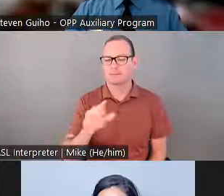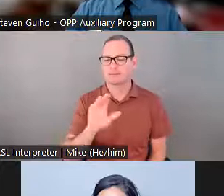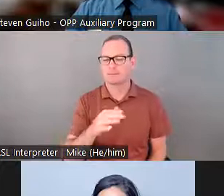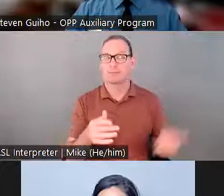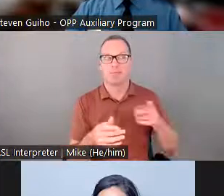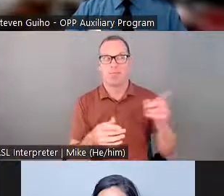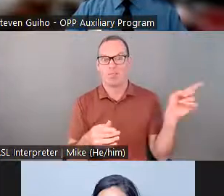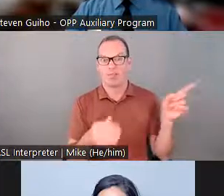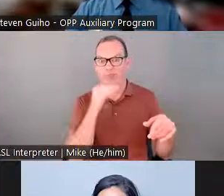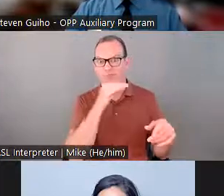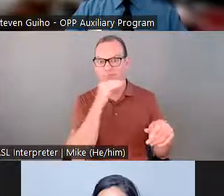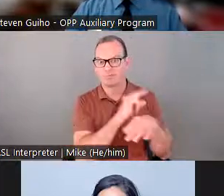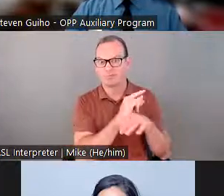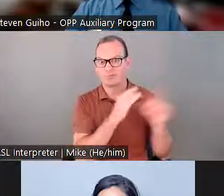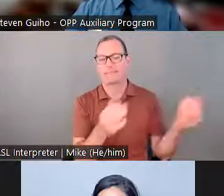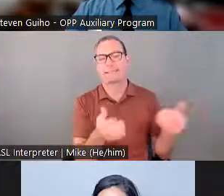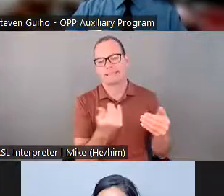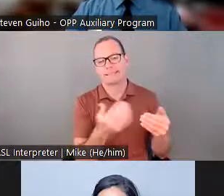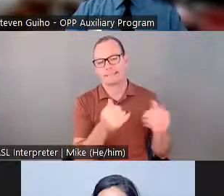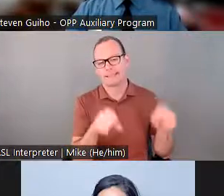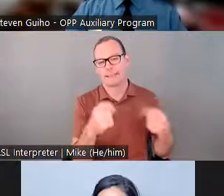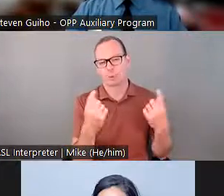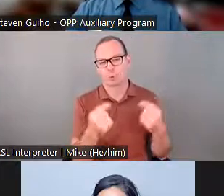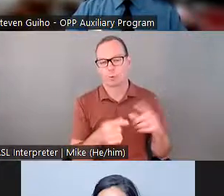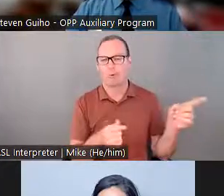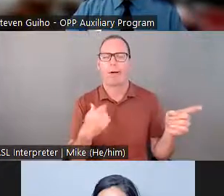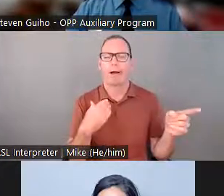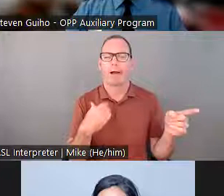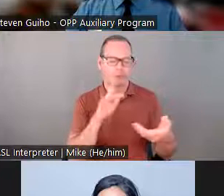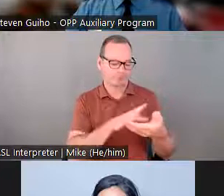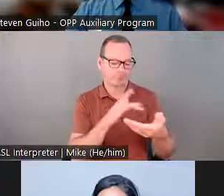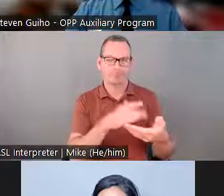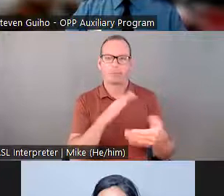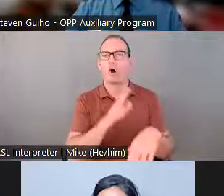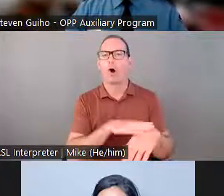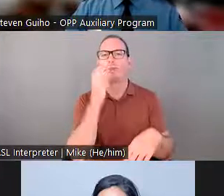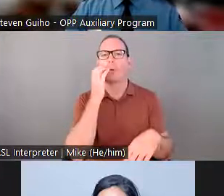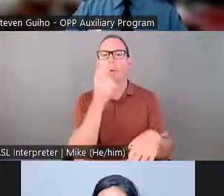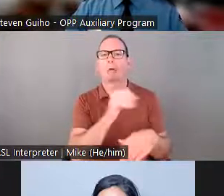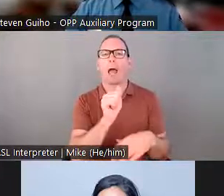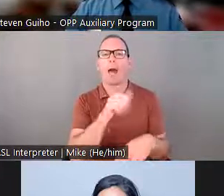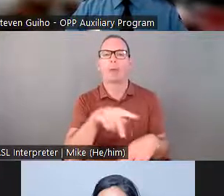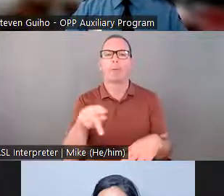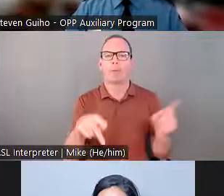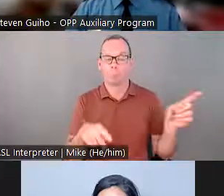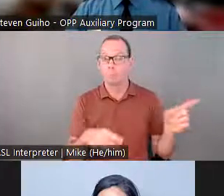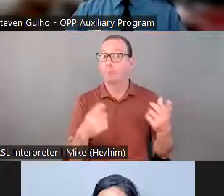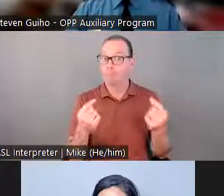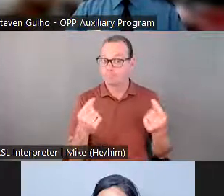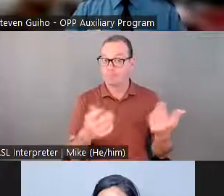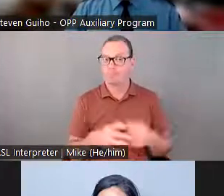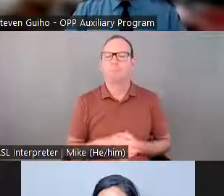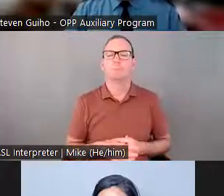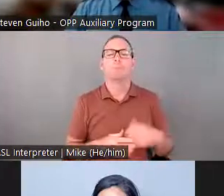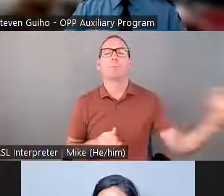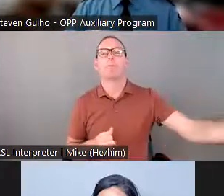easy to do for actually anyone. There are apps out there that allow you to do these kind of things. Essentially, it manipulates your call